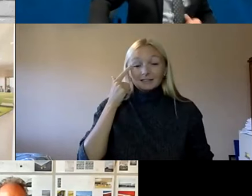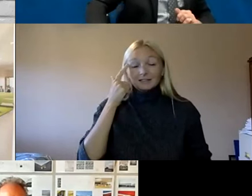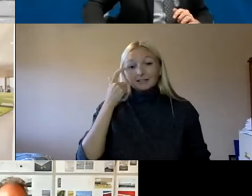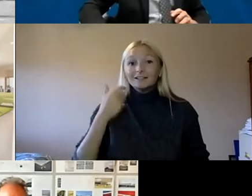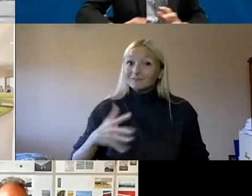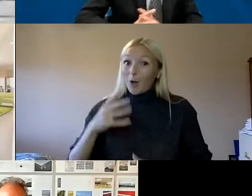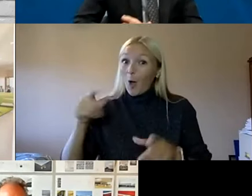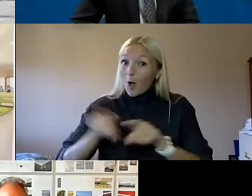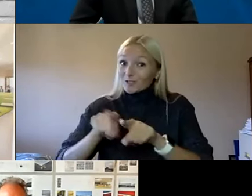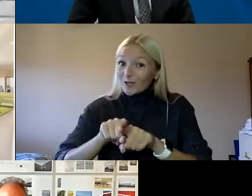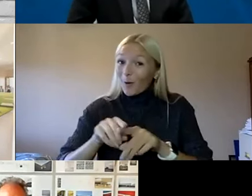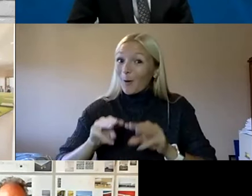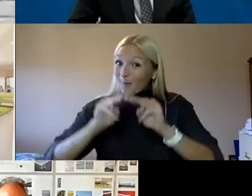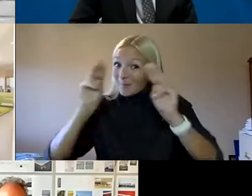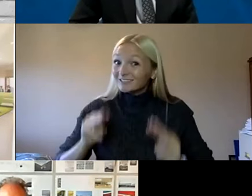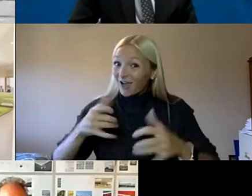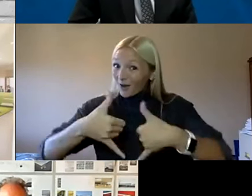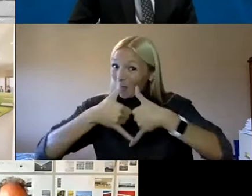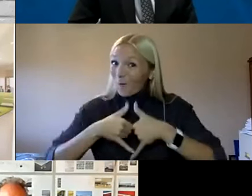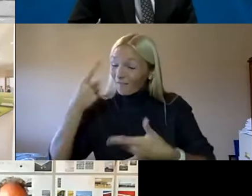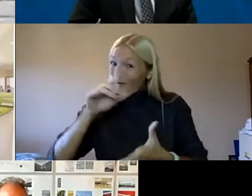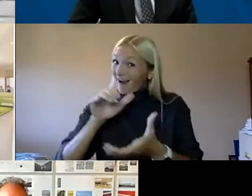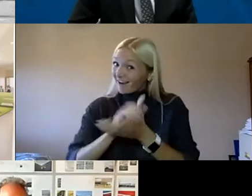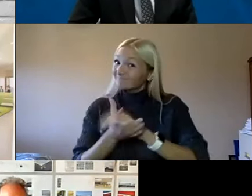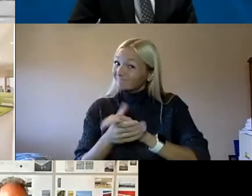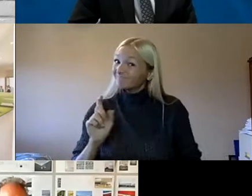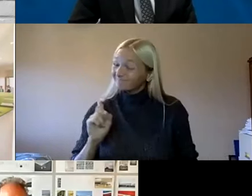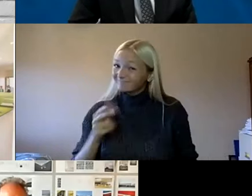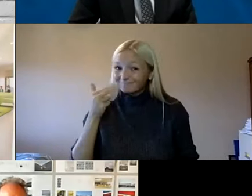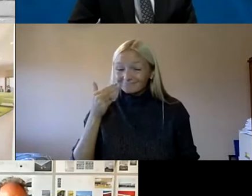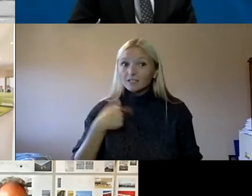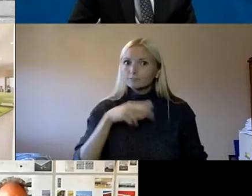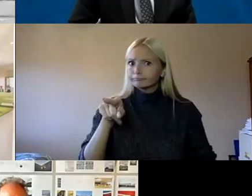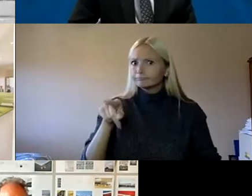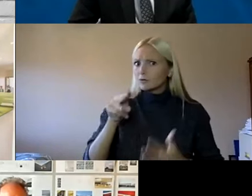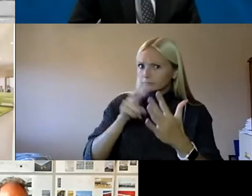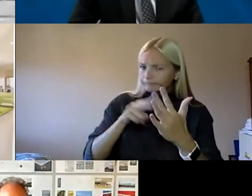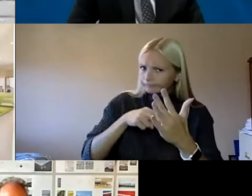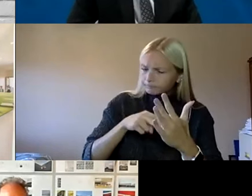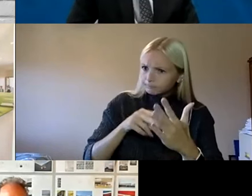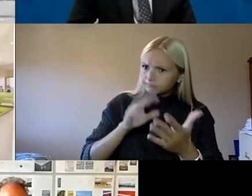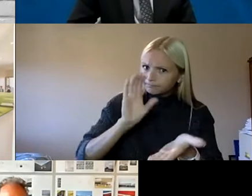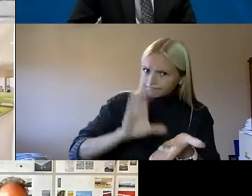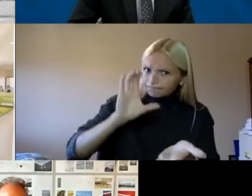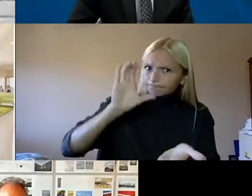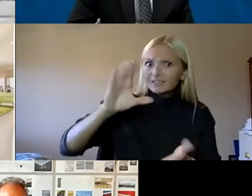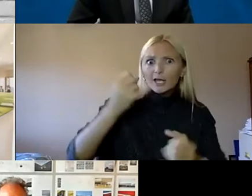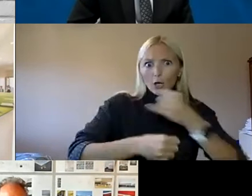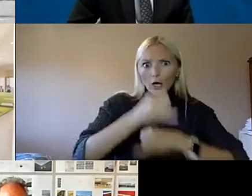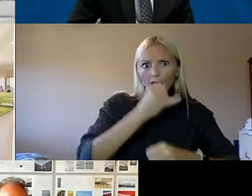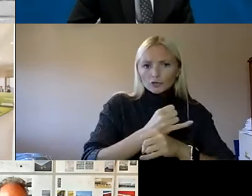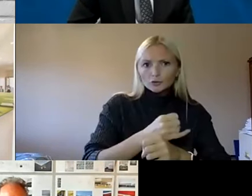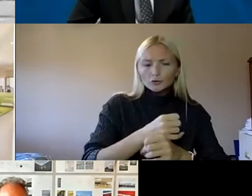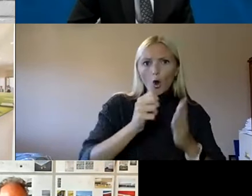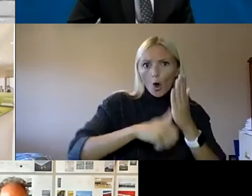to go with it. Okay. And he has written also extensively in leading international journals about school design.